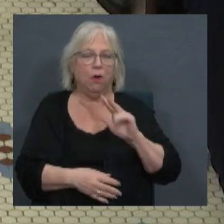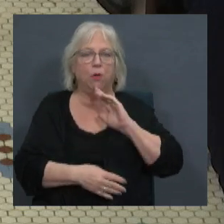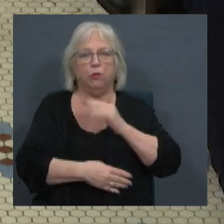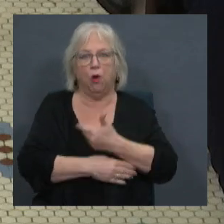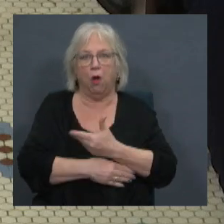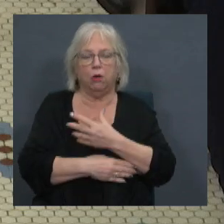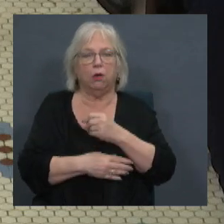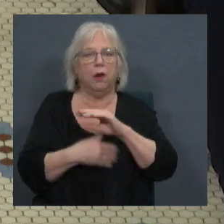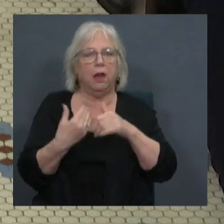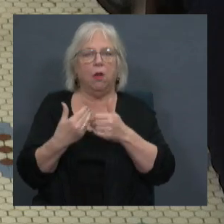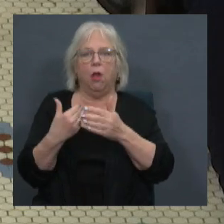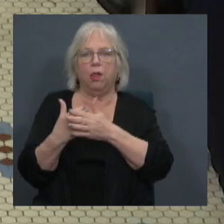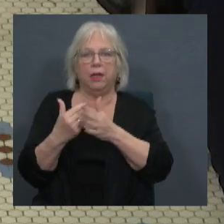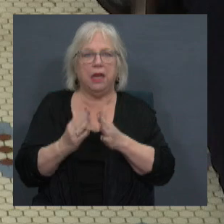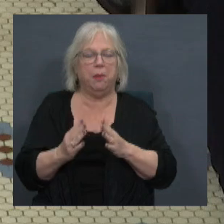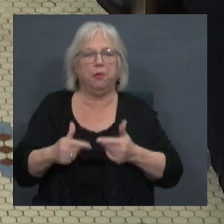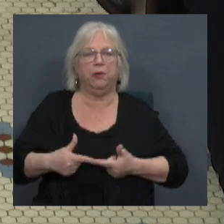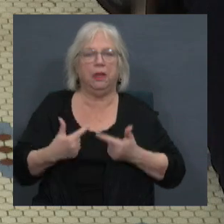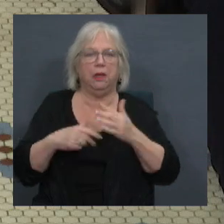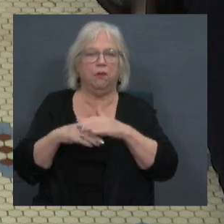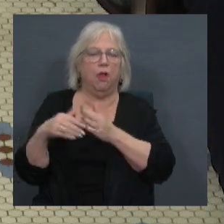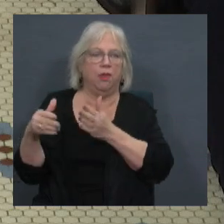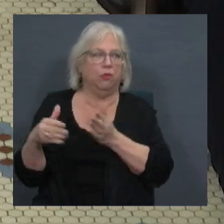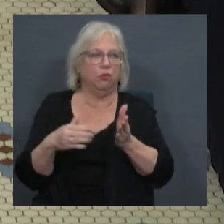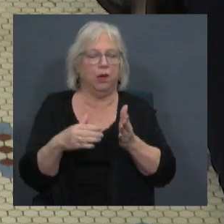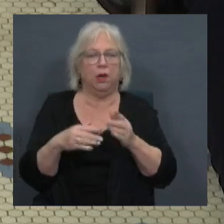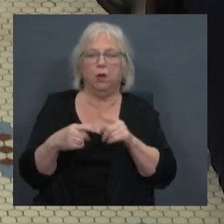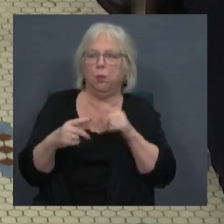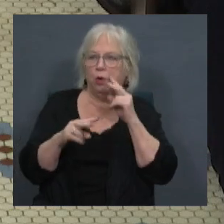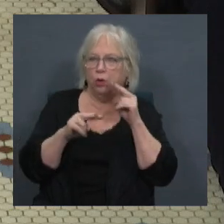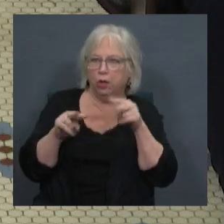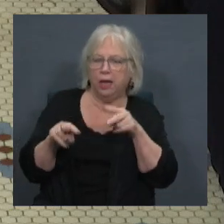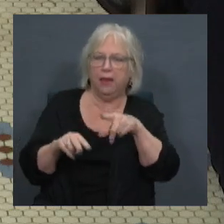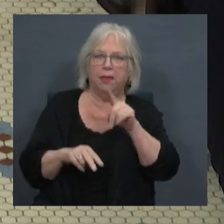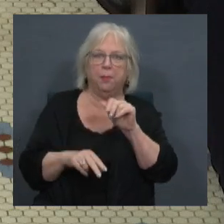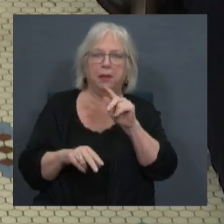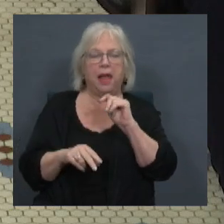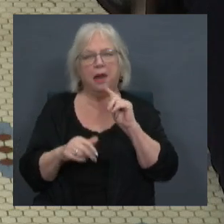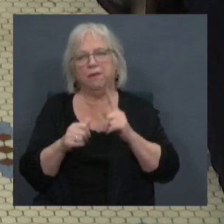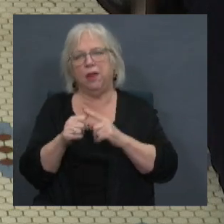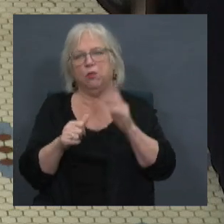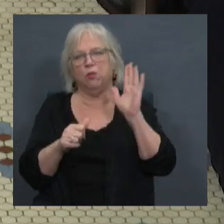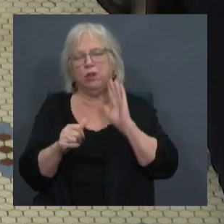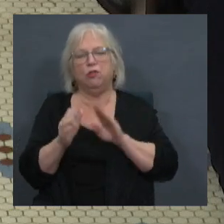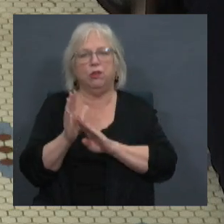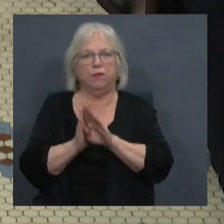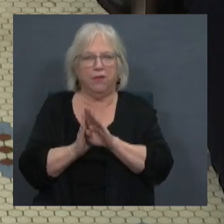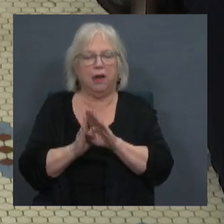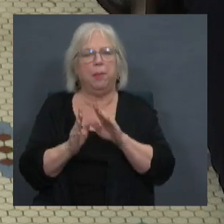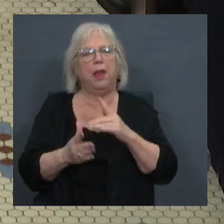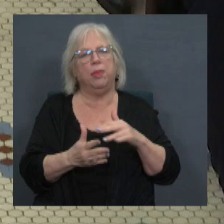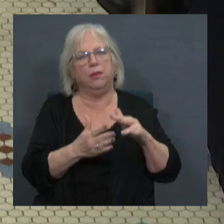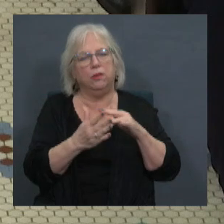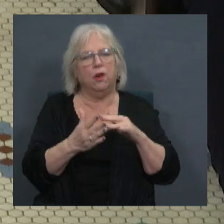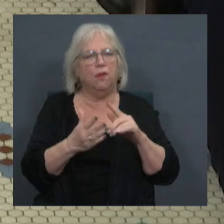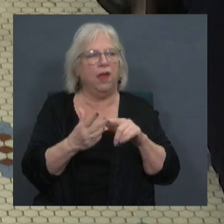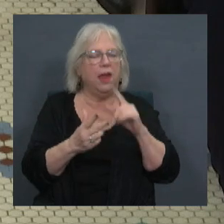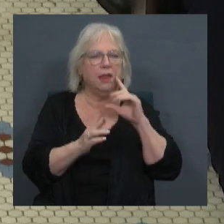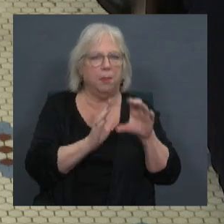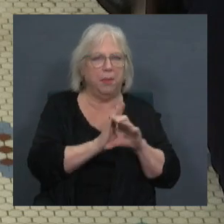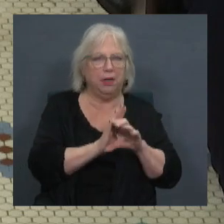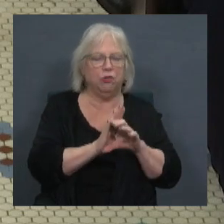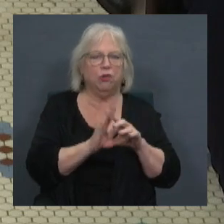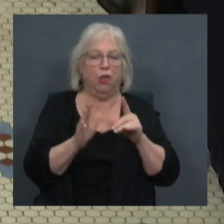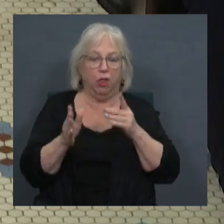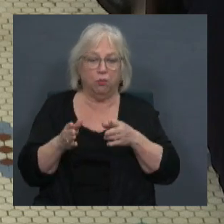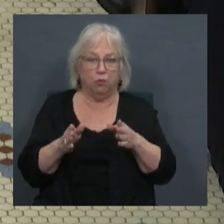live along this street. So when you look at the photos, you look at the plat of the original development, you can look at the survey of the road. It's a 20-foot wide